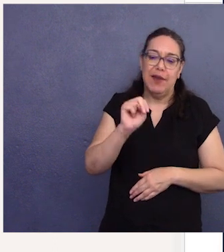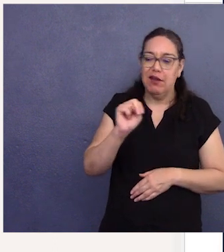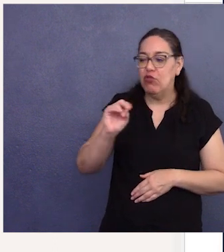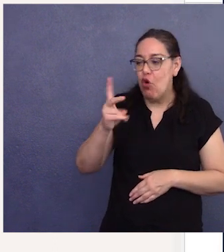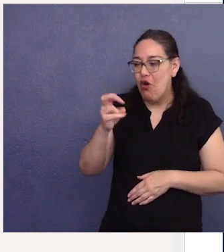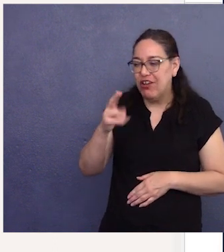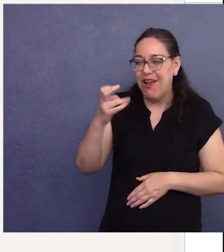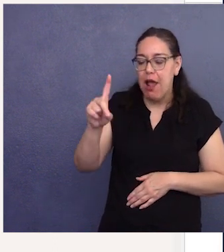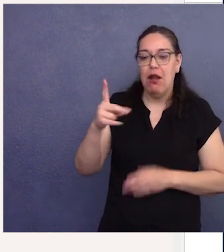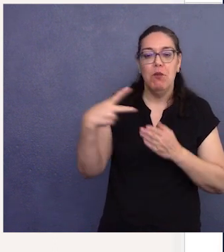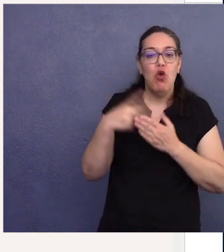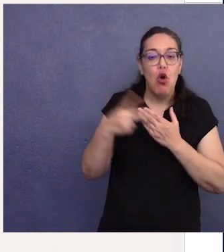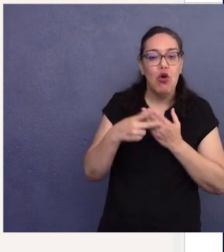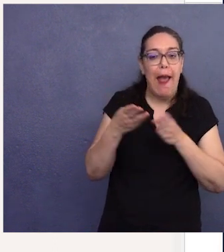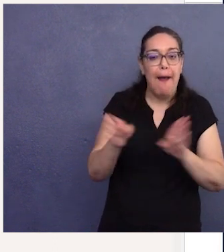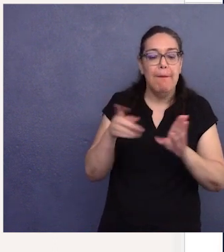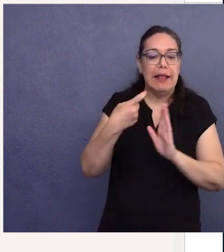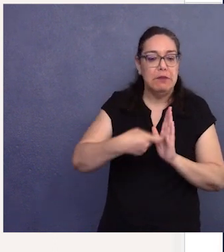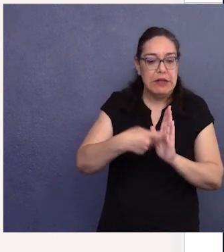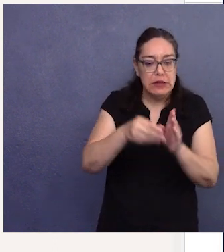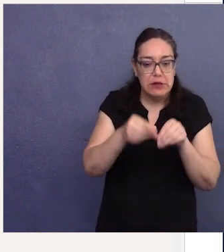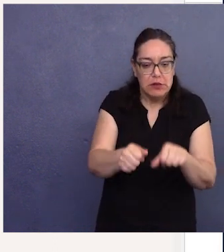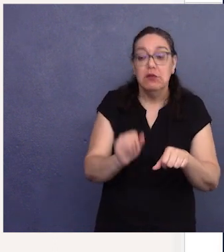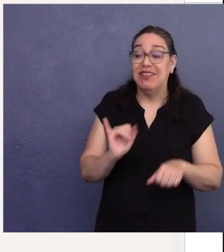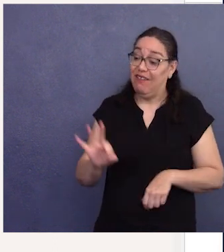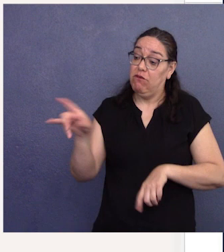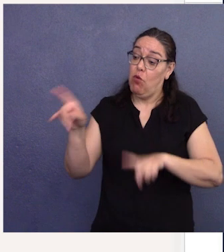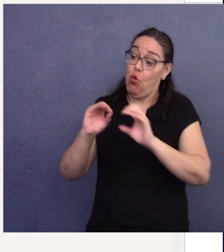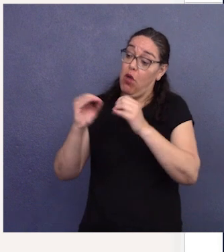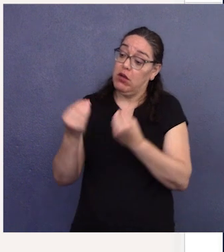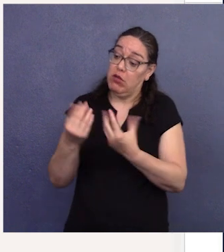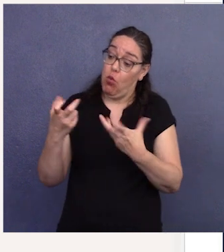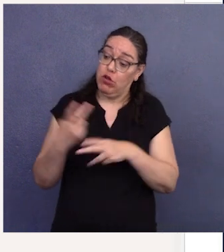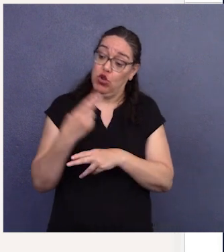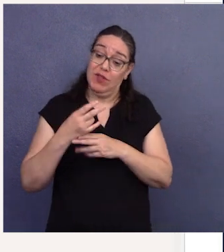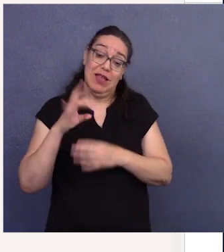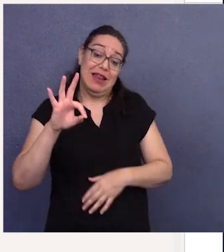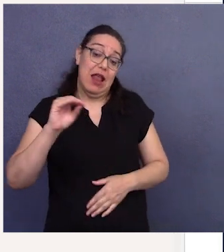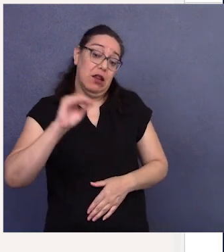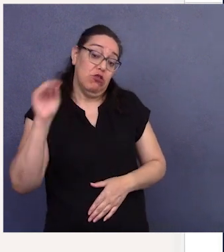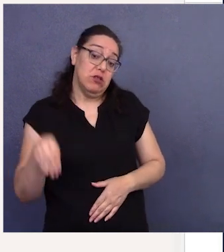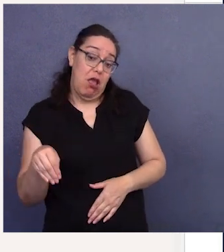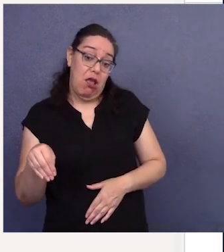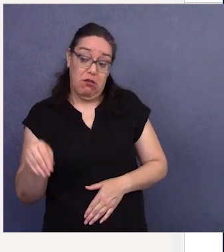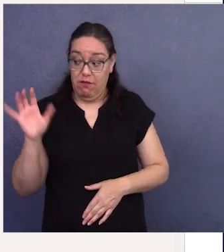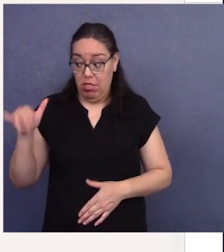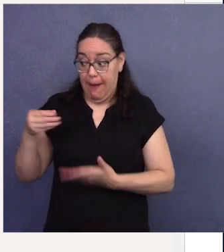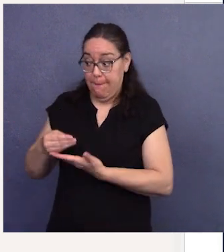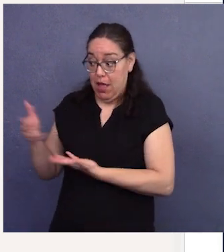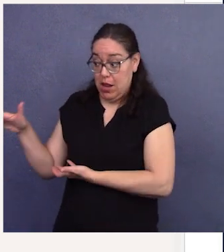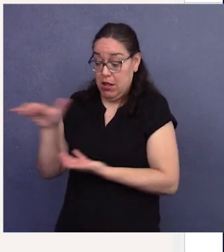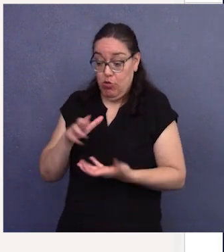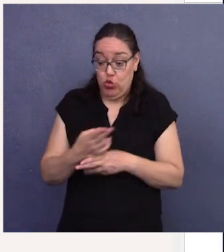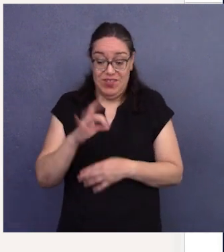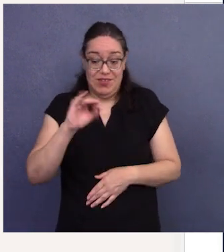program expenses. So if the organization want to use 90% of the money that they got for artists, that